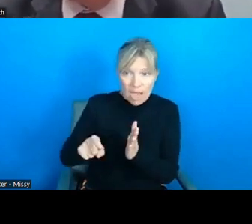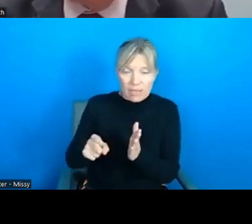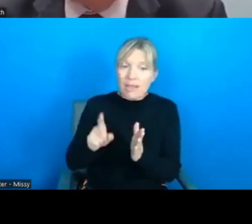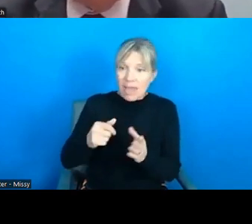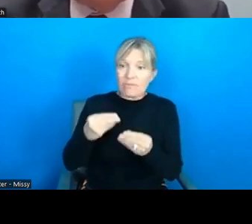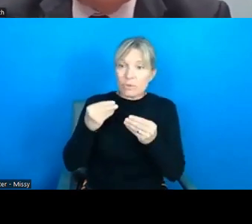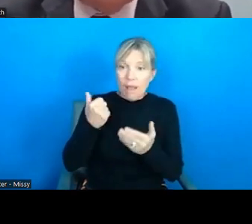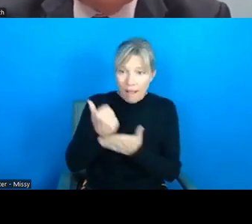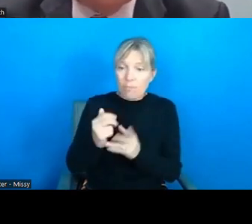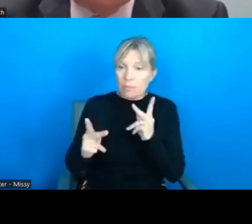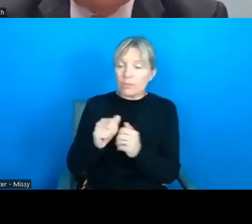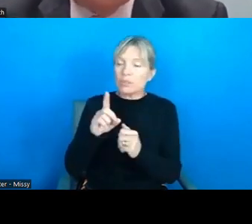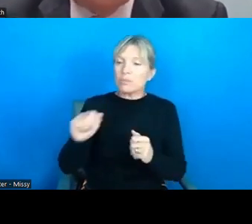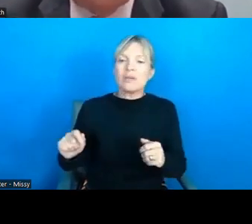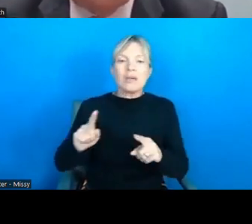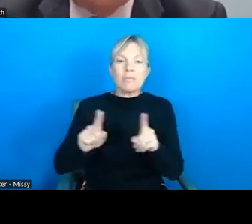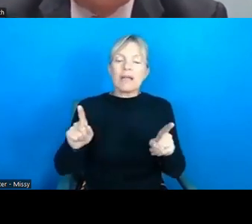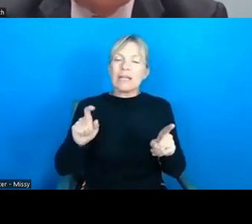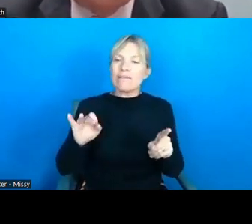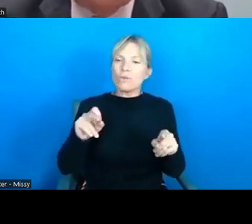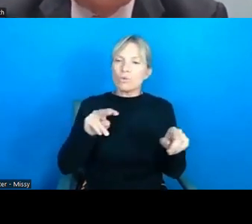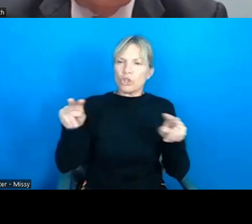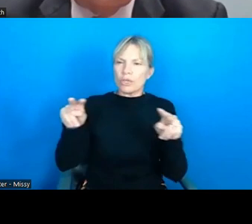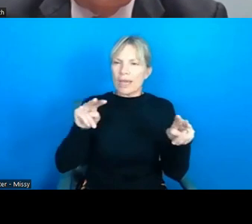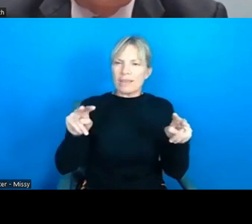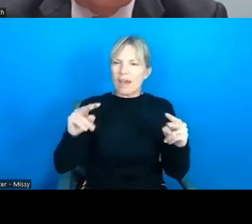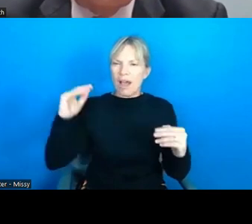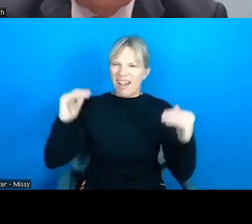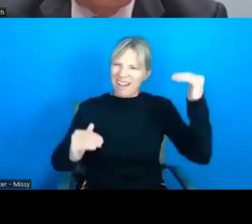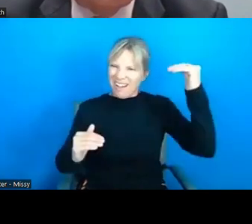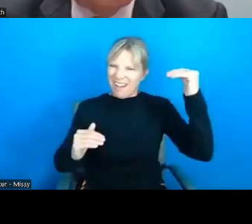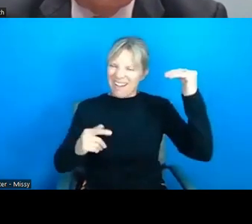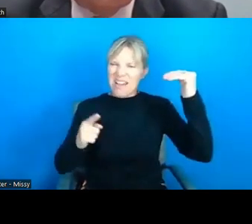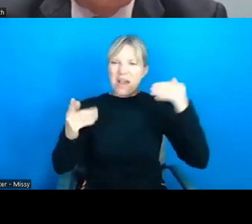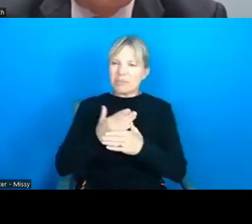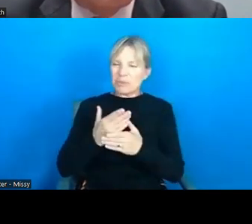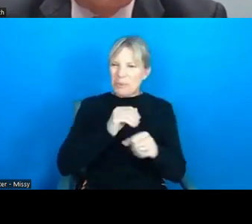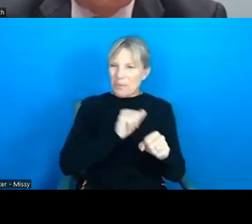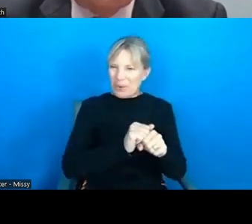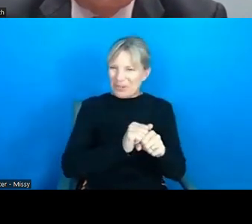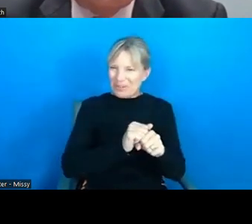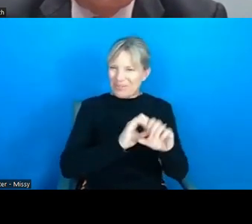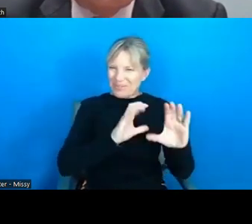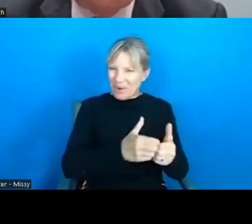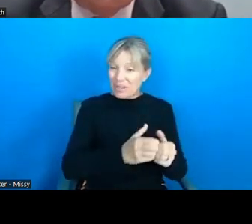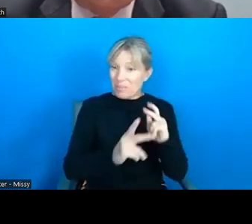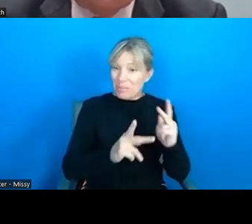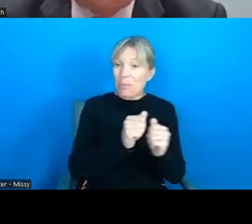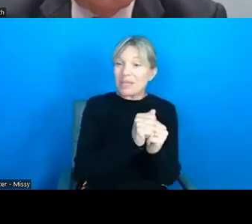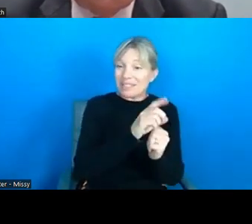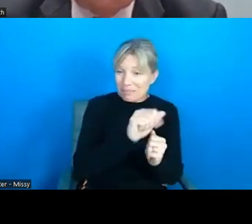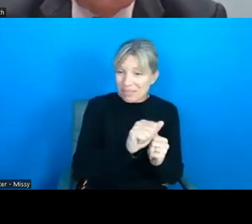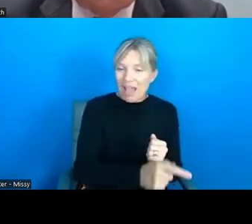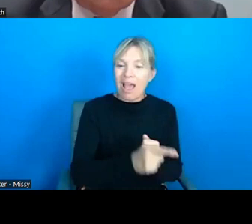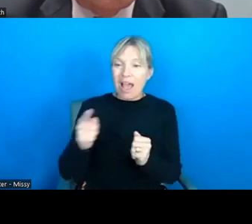with disabilities. But if you look at the disparities between the workforce of people with disabilities